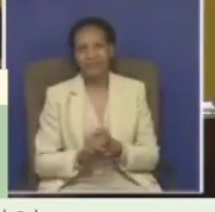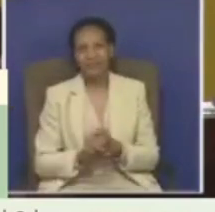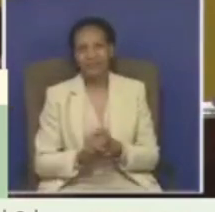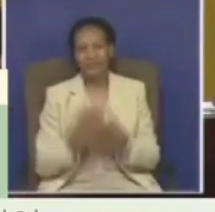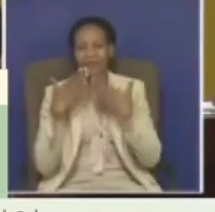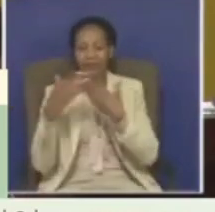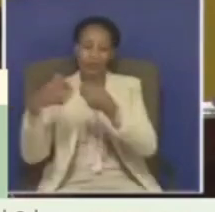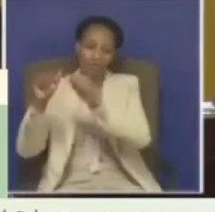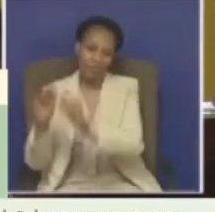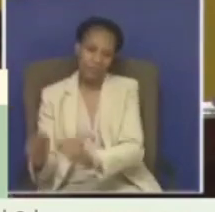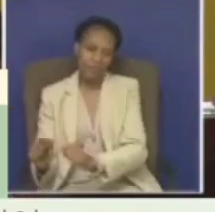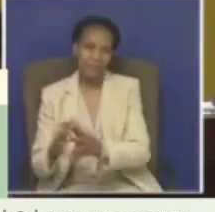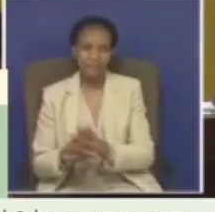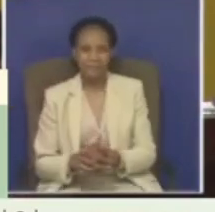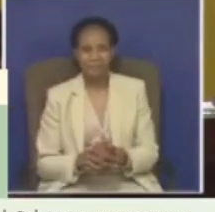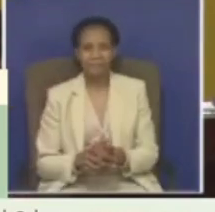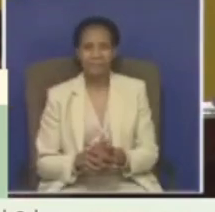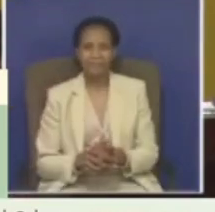Thank you, Chairperson.